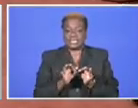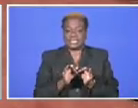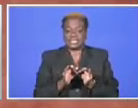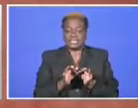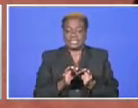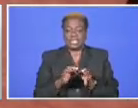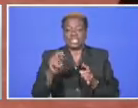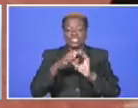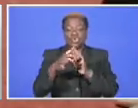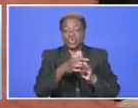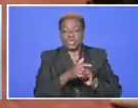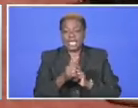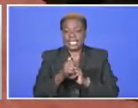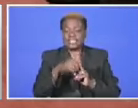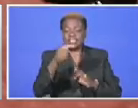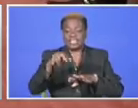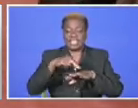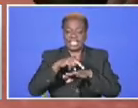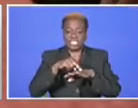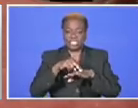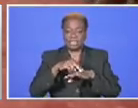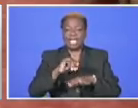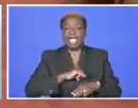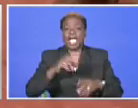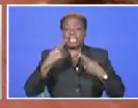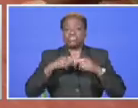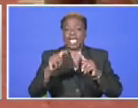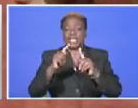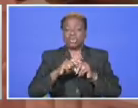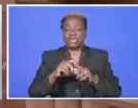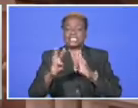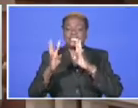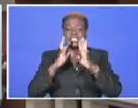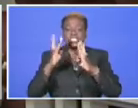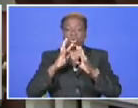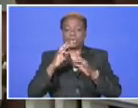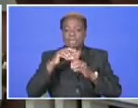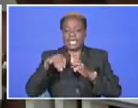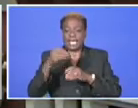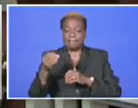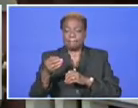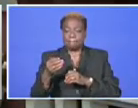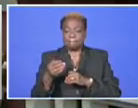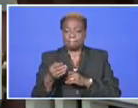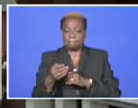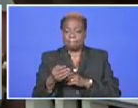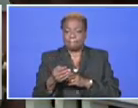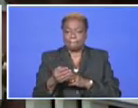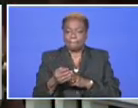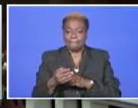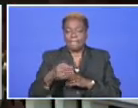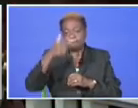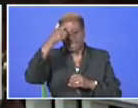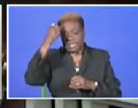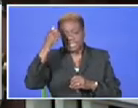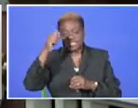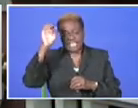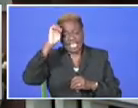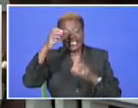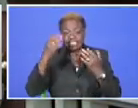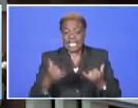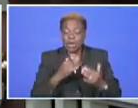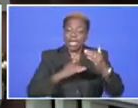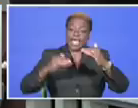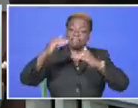to unite the nation. And so I try not to speak of him in partisan political terms now, because he's now elevated to another